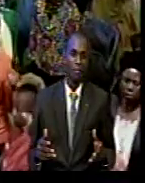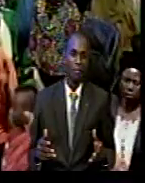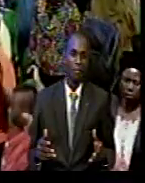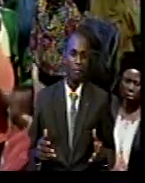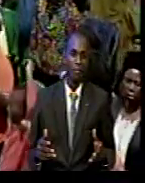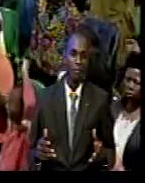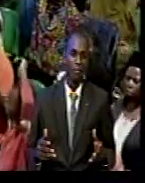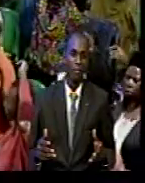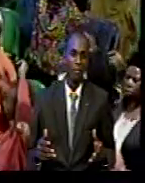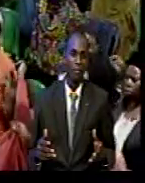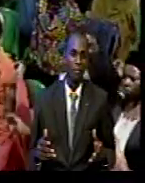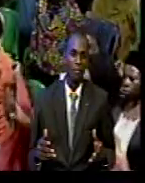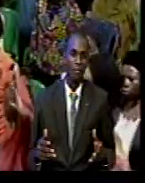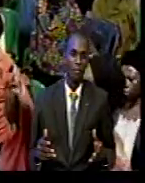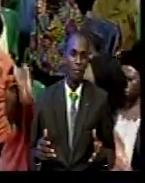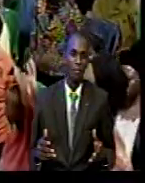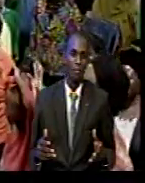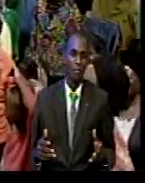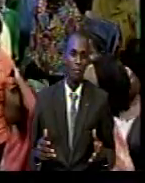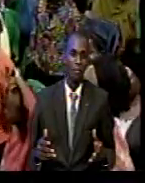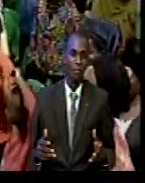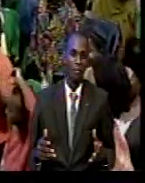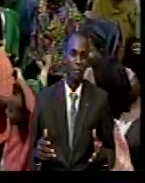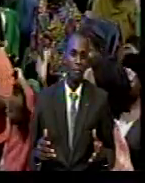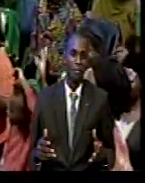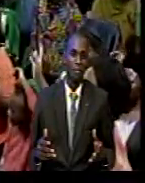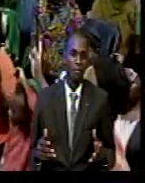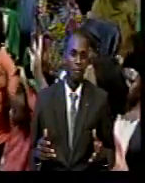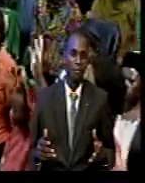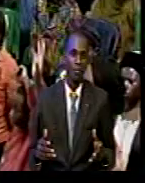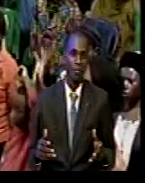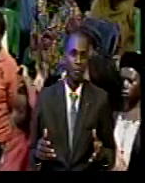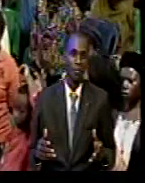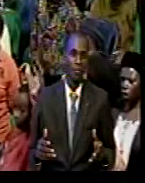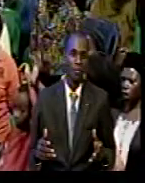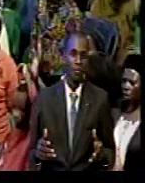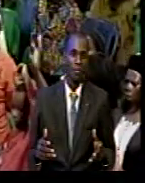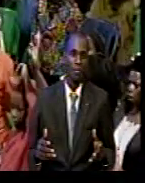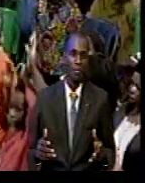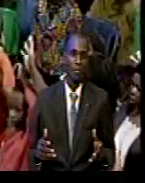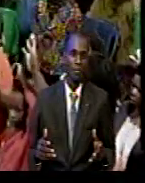God is good. Worship him and praise him, brethren.